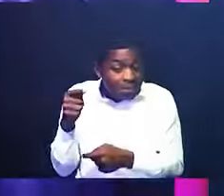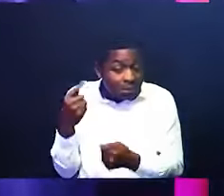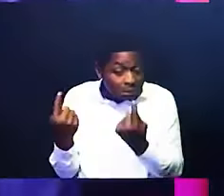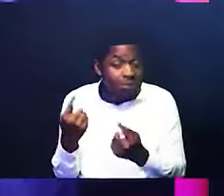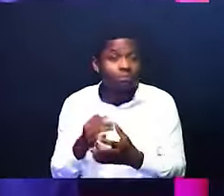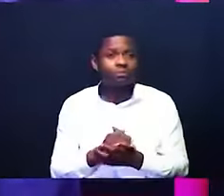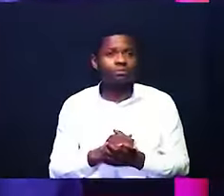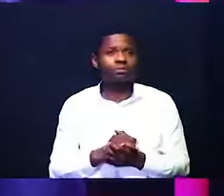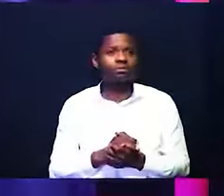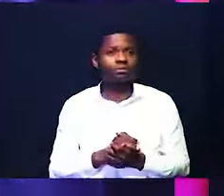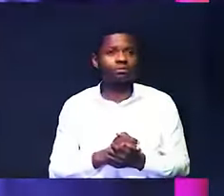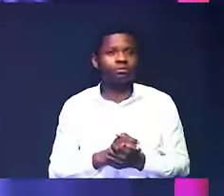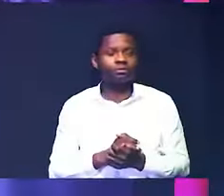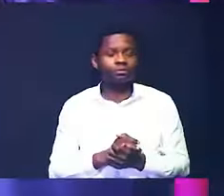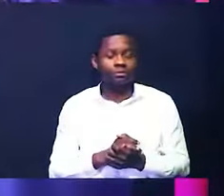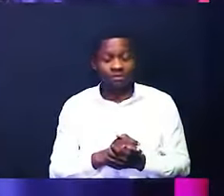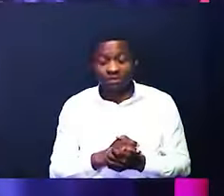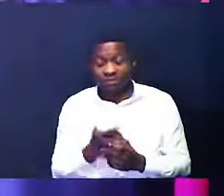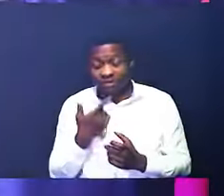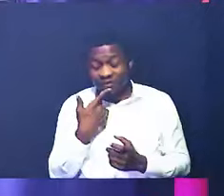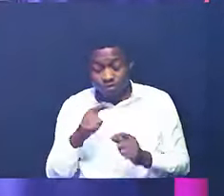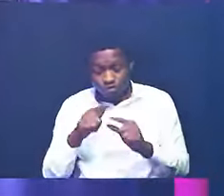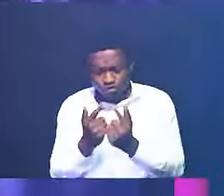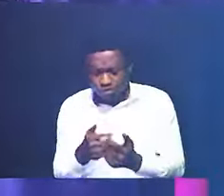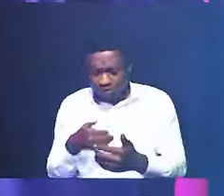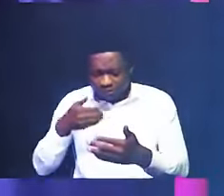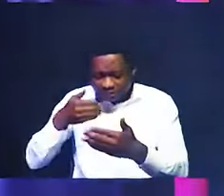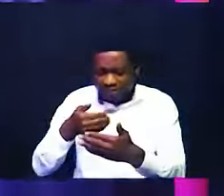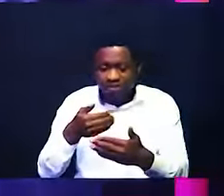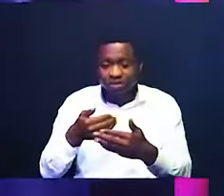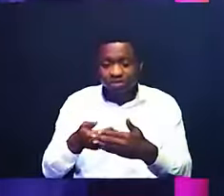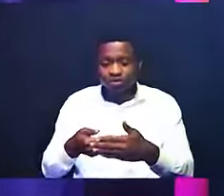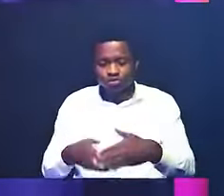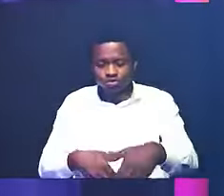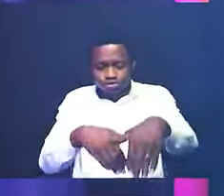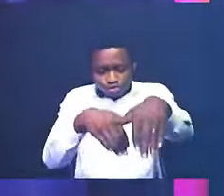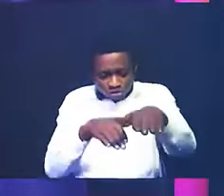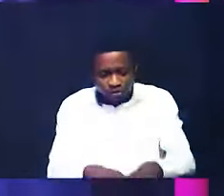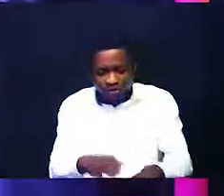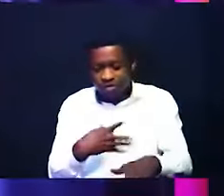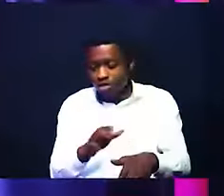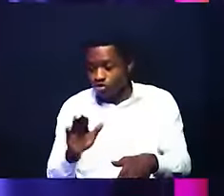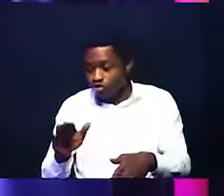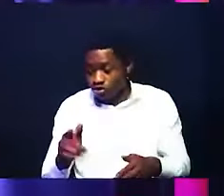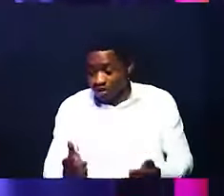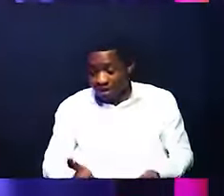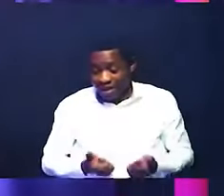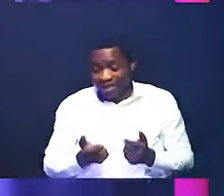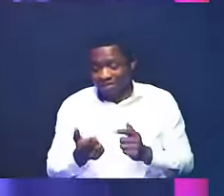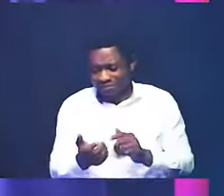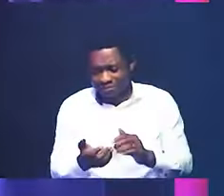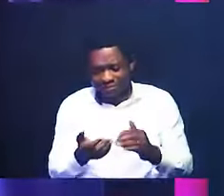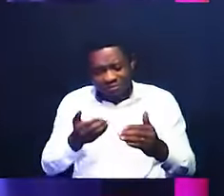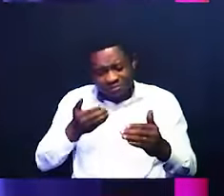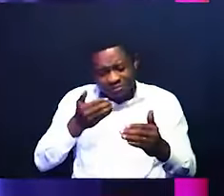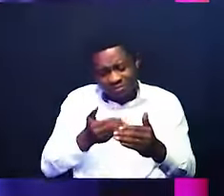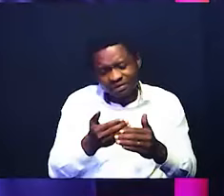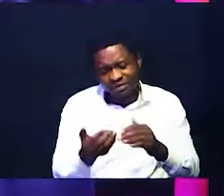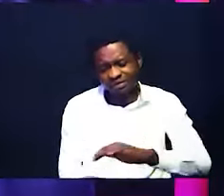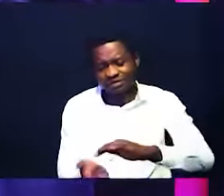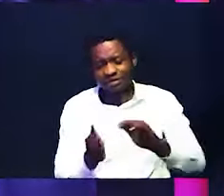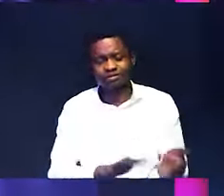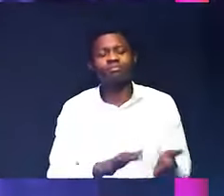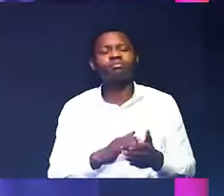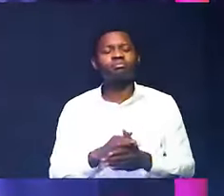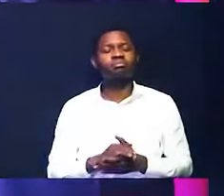that they draw near to the pit and their life to the messengers of death. Na Ochirem say wan kra e ben o say